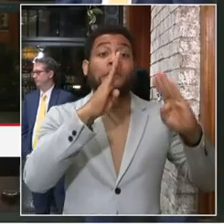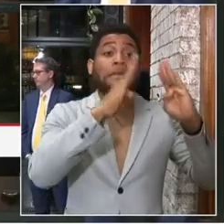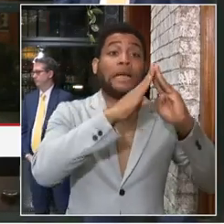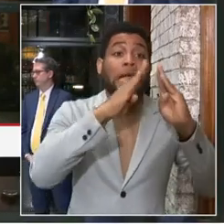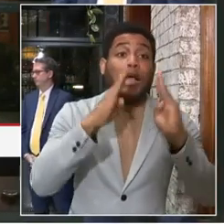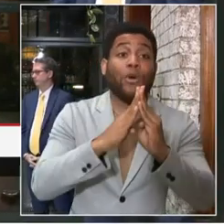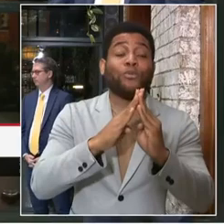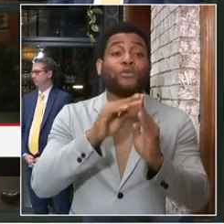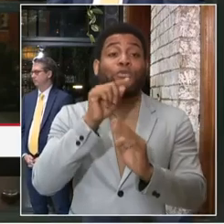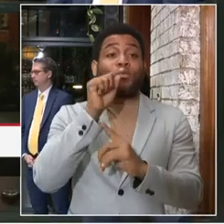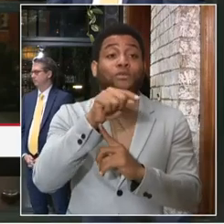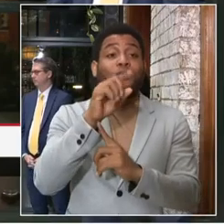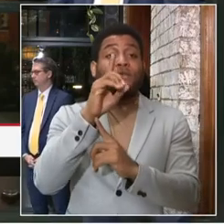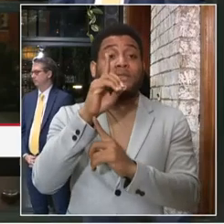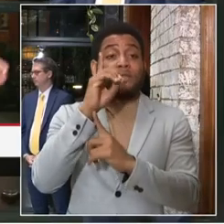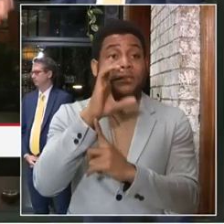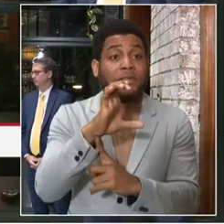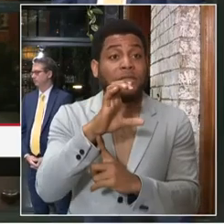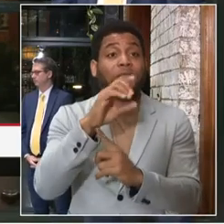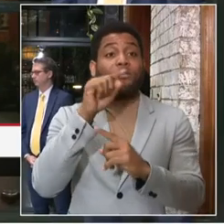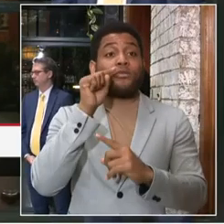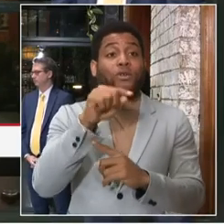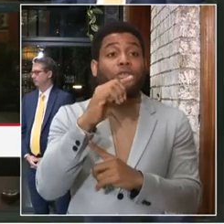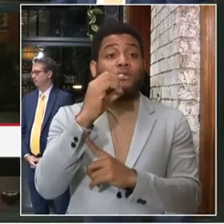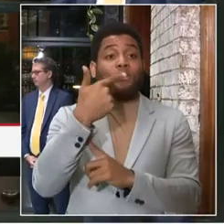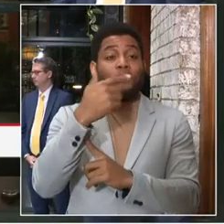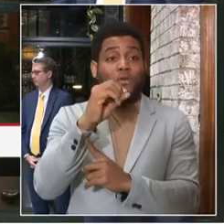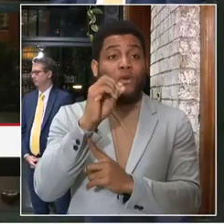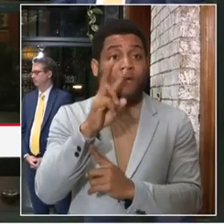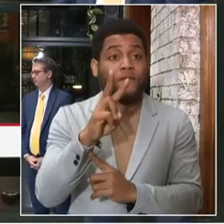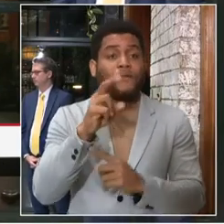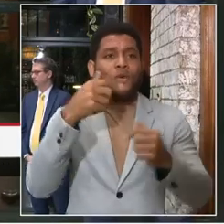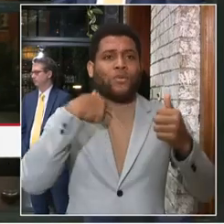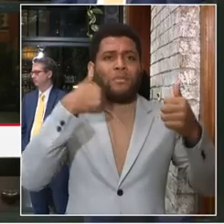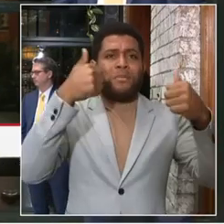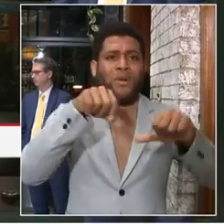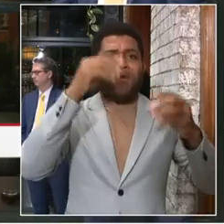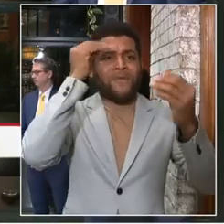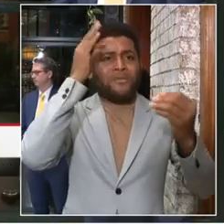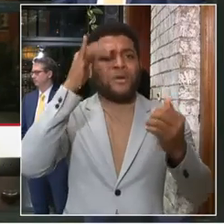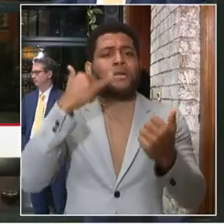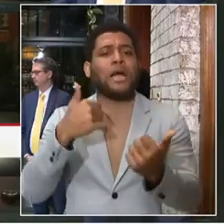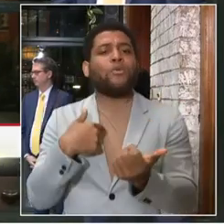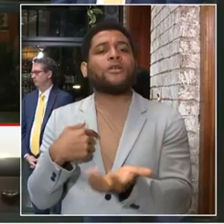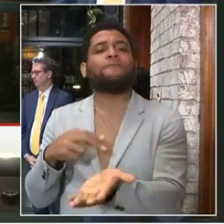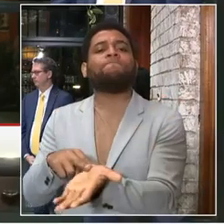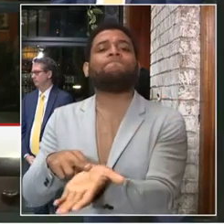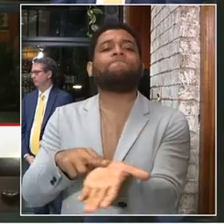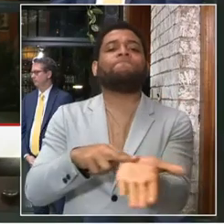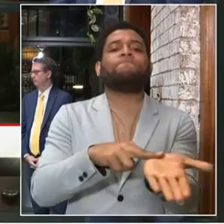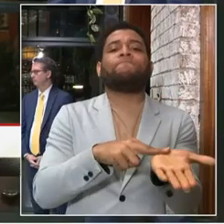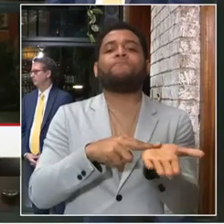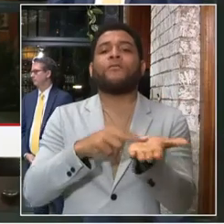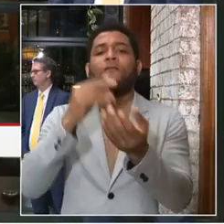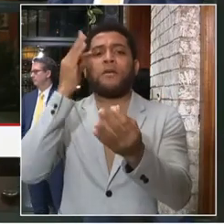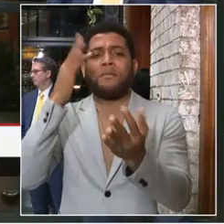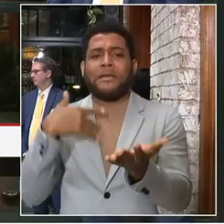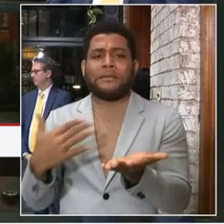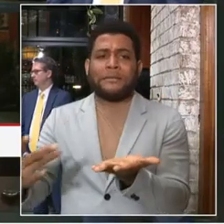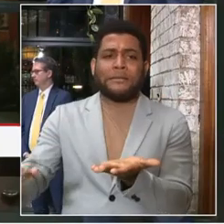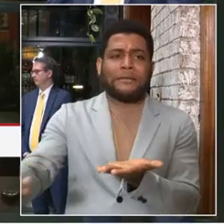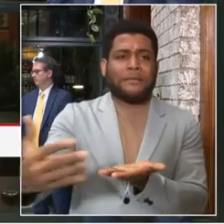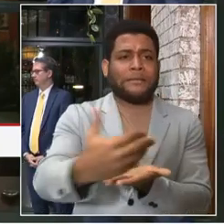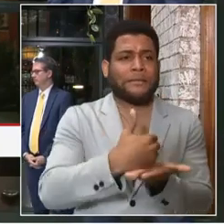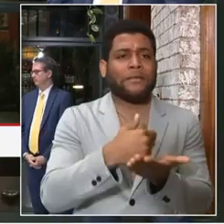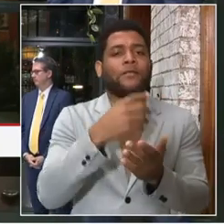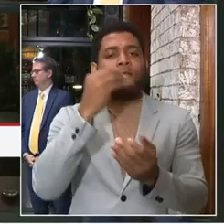downtown.dc.gov, where we're posting information. Right now, what we're doing is fielding a lot of information and getting data collection so that then we can have a plan